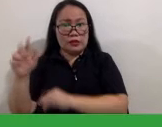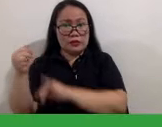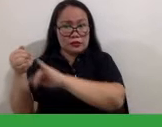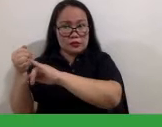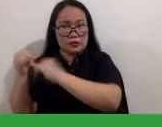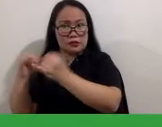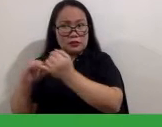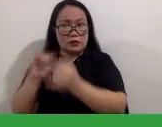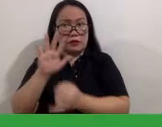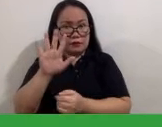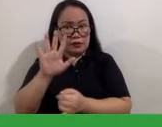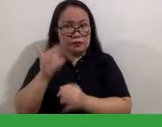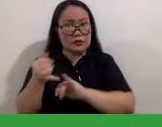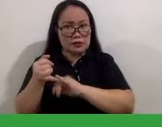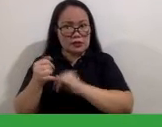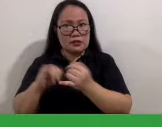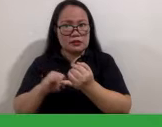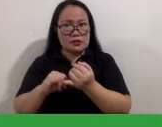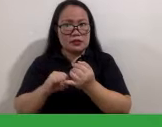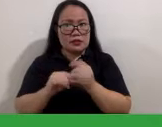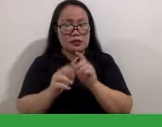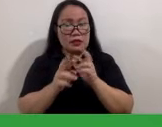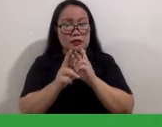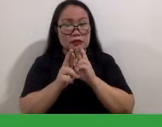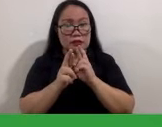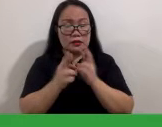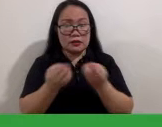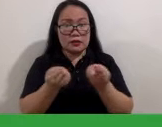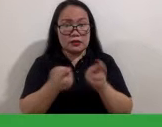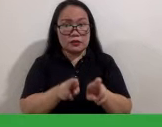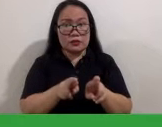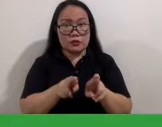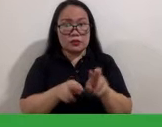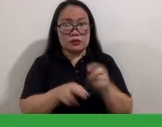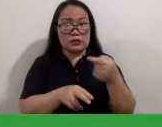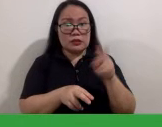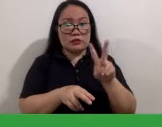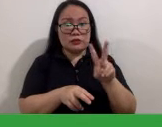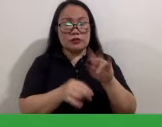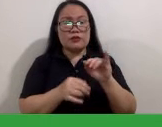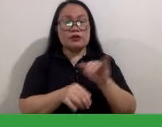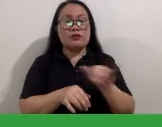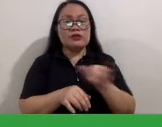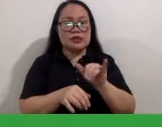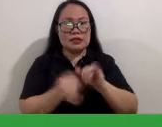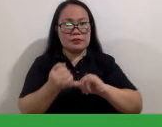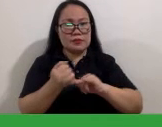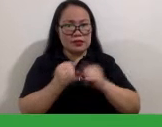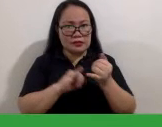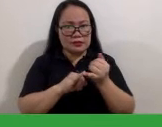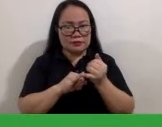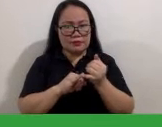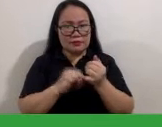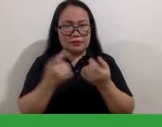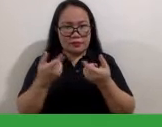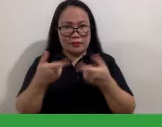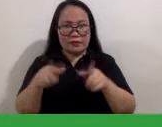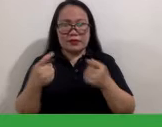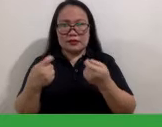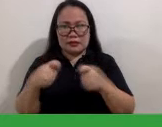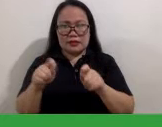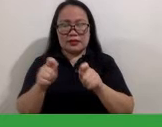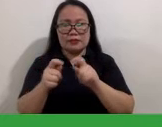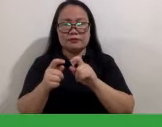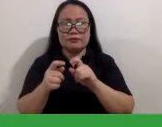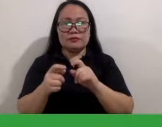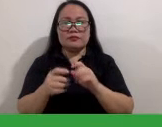integer, 5 is also an integer, the resulting difference is also an integer. Subukan nating pagpalitin.